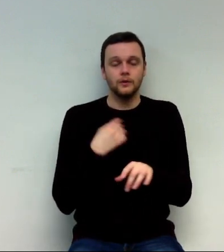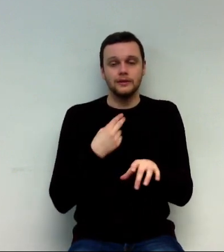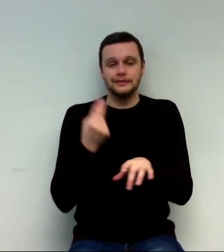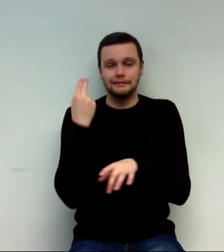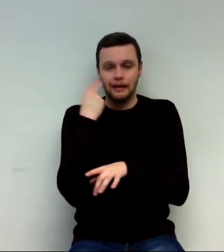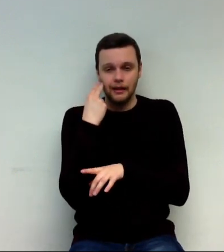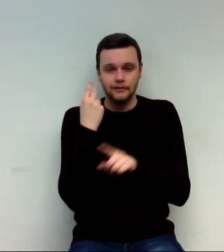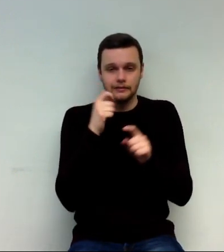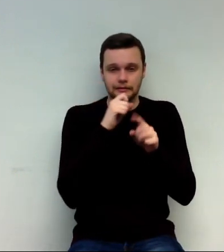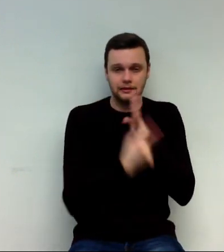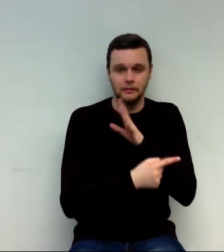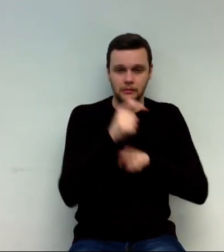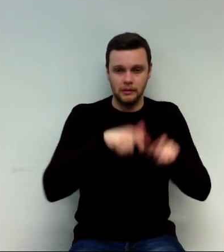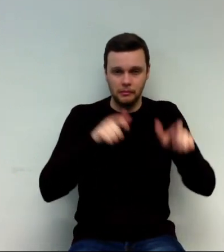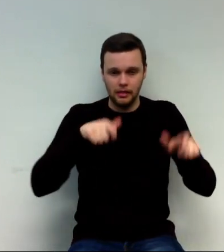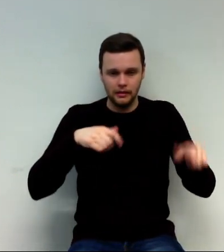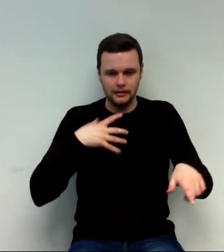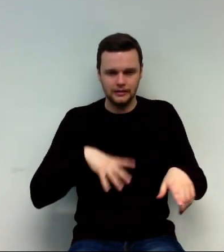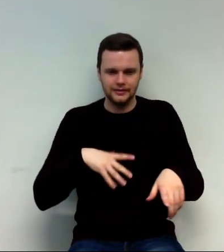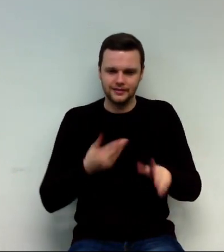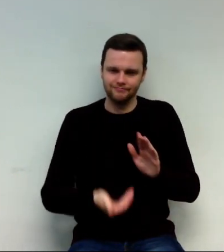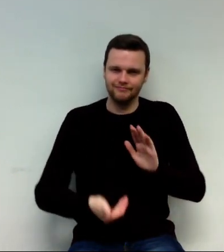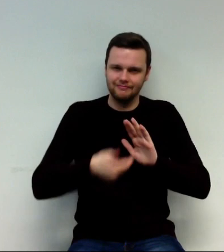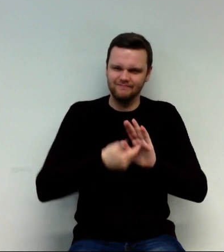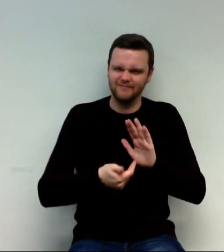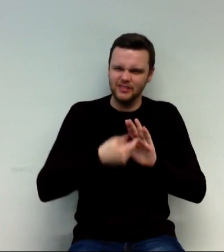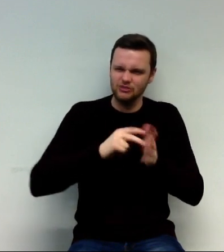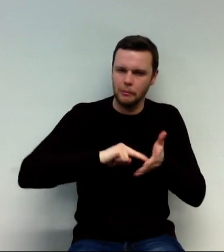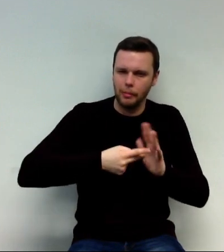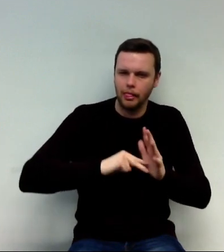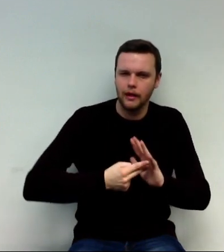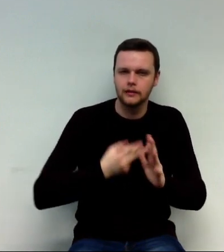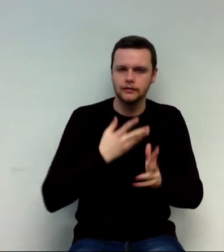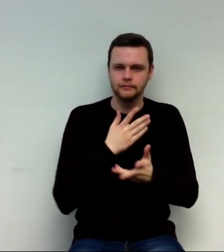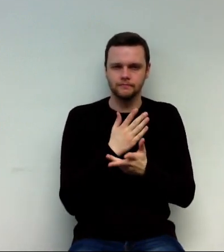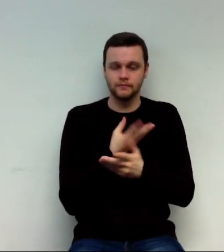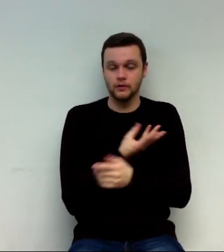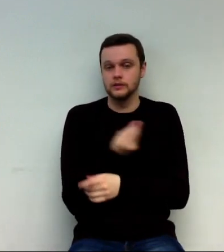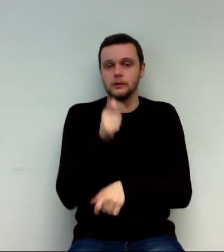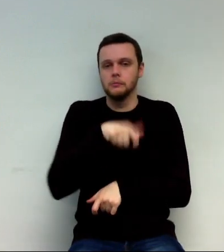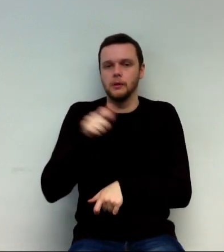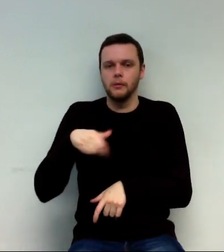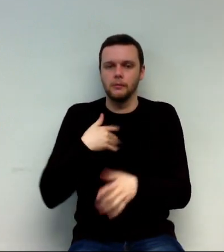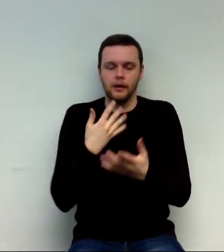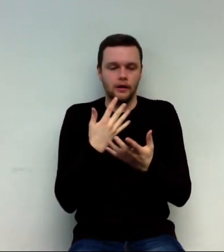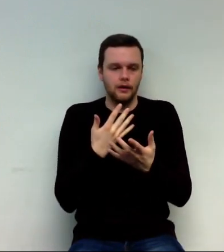and disabled people, it might take that little bit extra planning. For instance, some people may